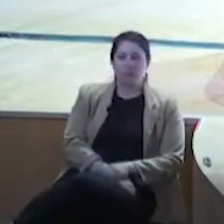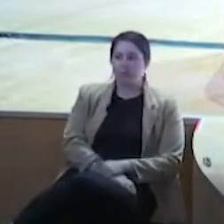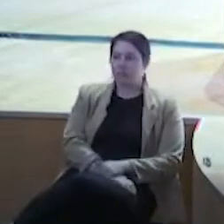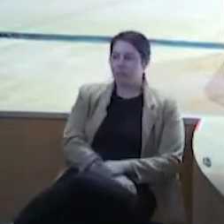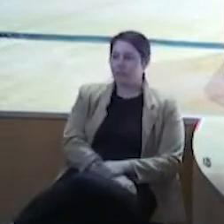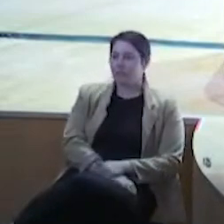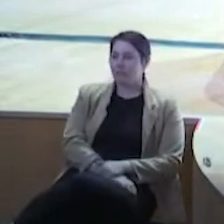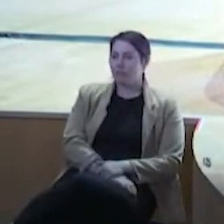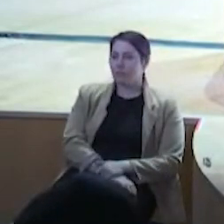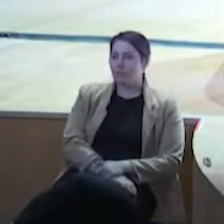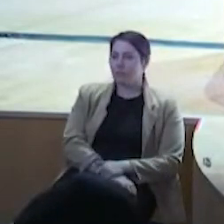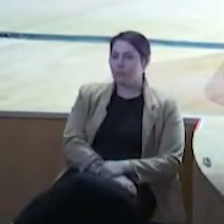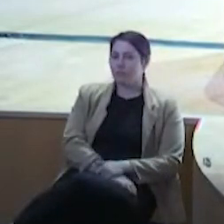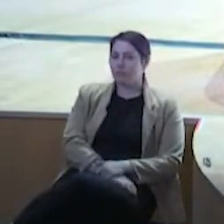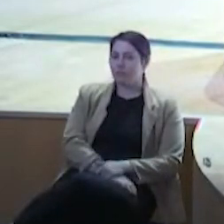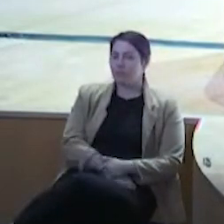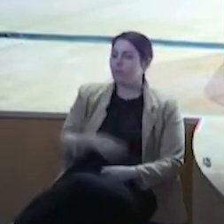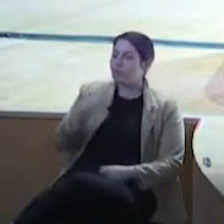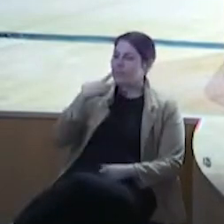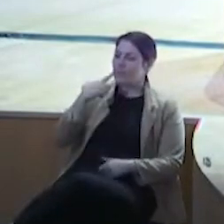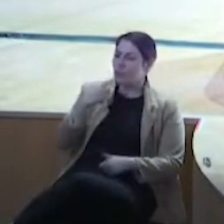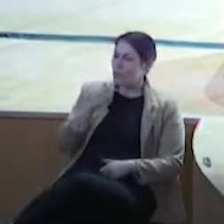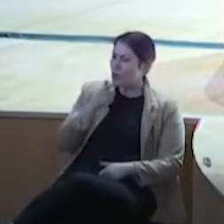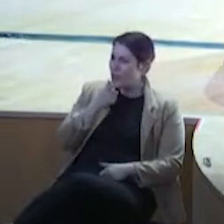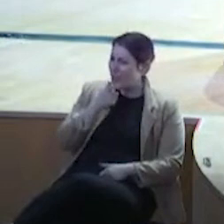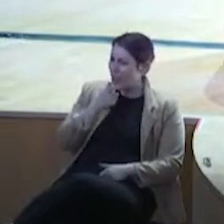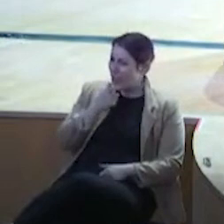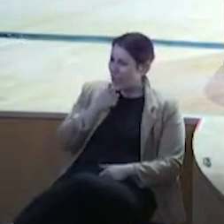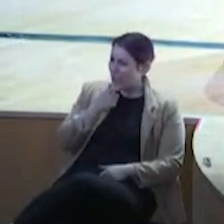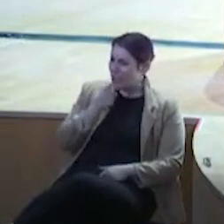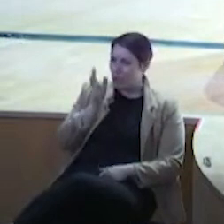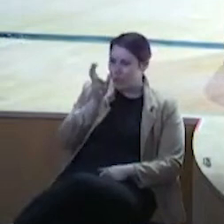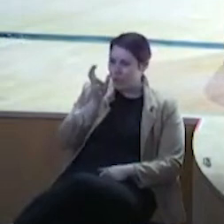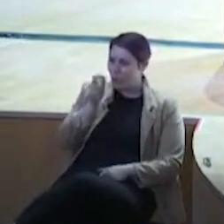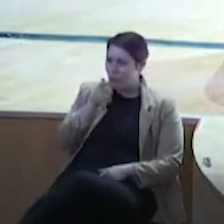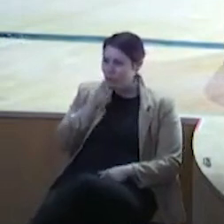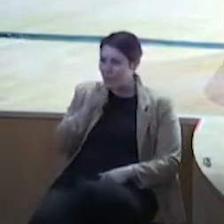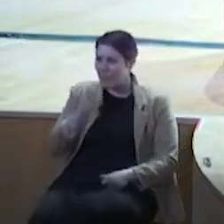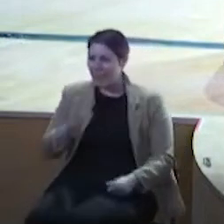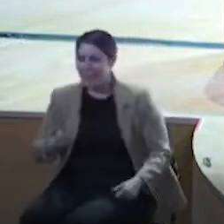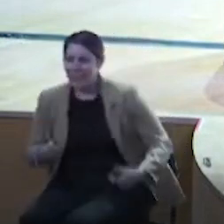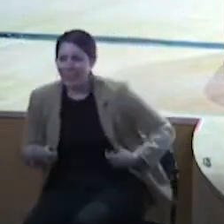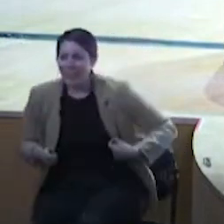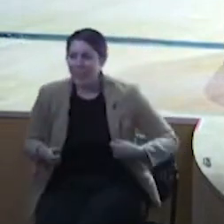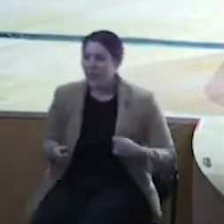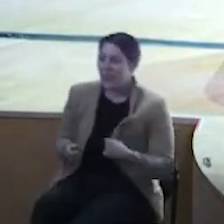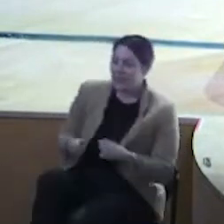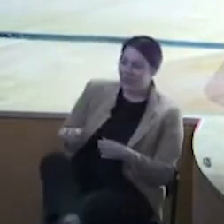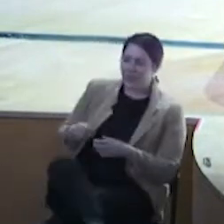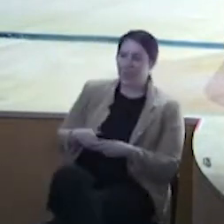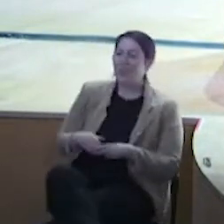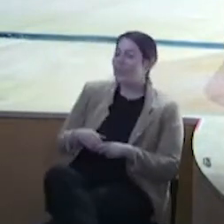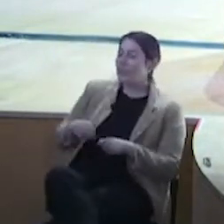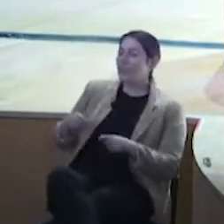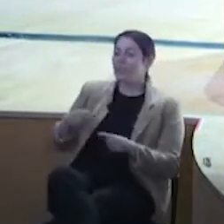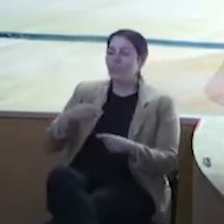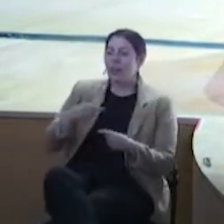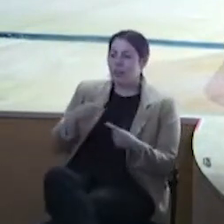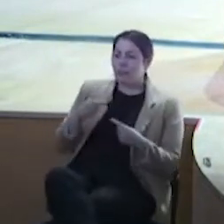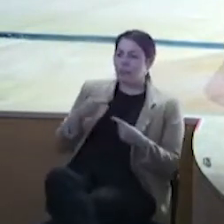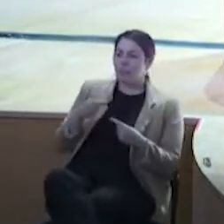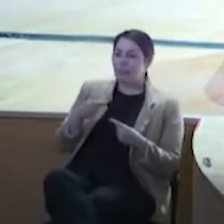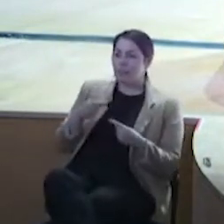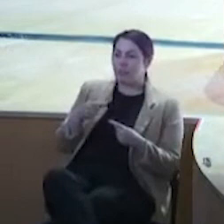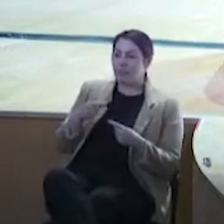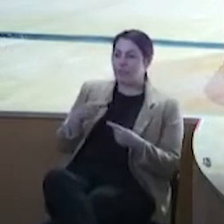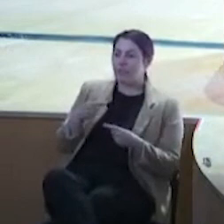I think the difficulties we face at the Colorado River Indian tribes, there are a multitude, but